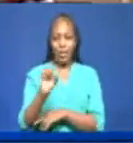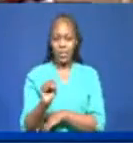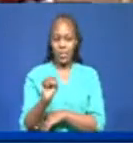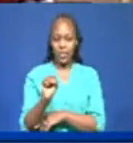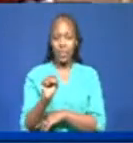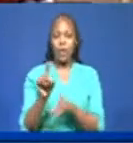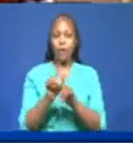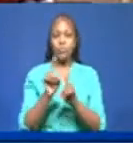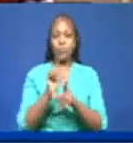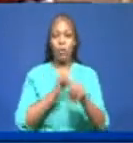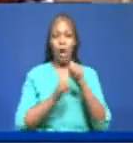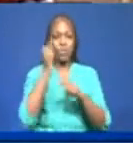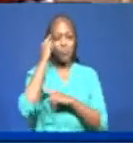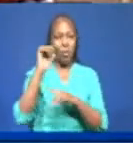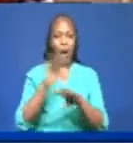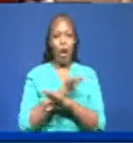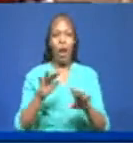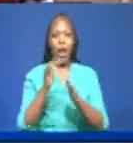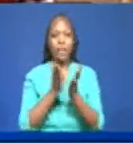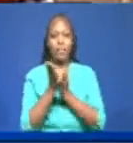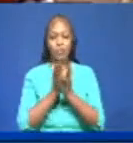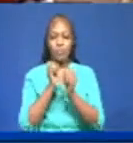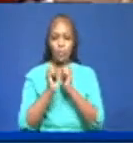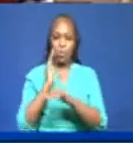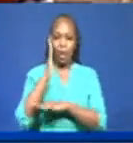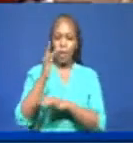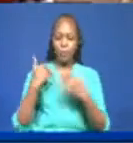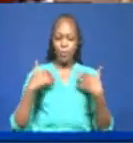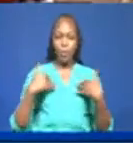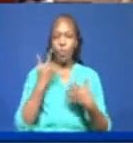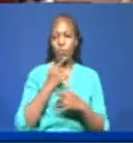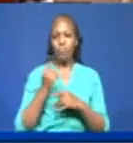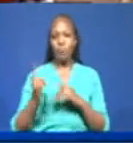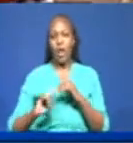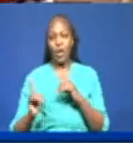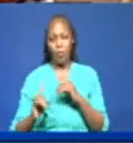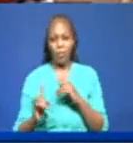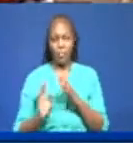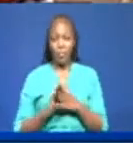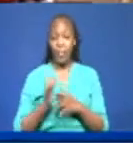of non-service that it did to the people of the county of Nairobi, city county.